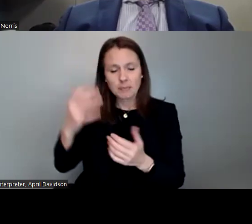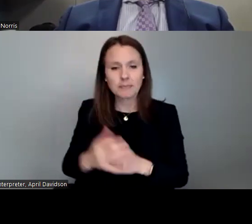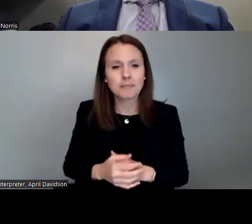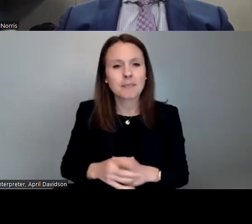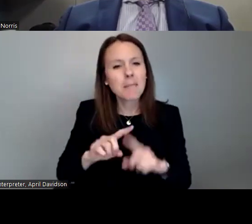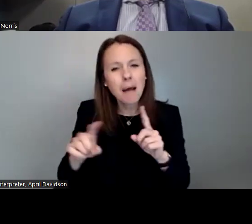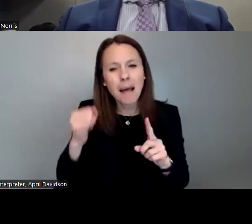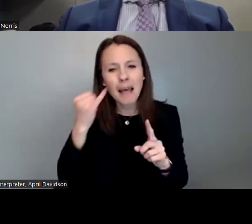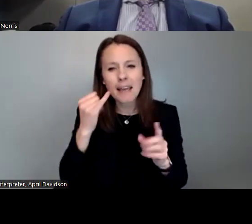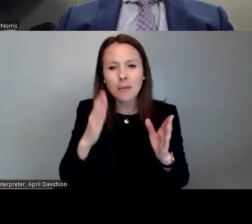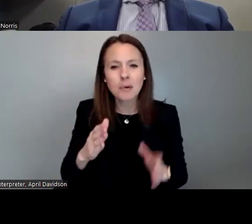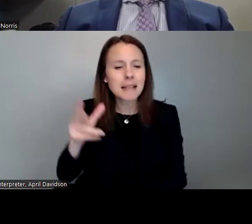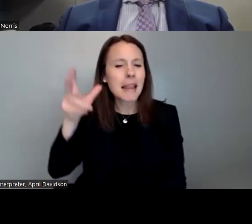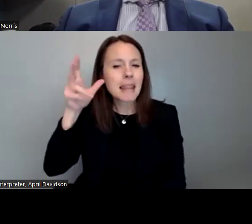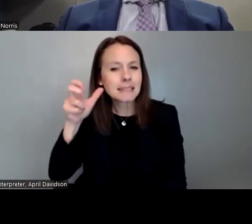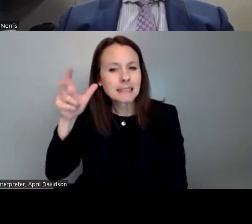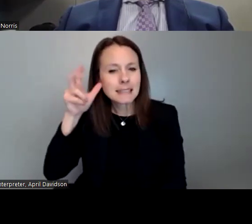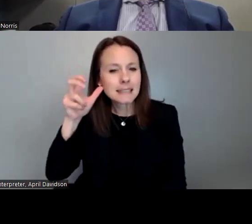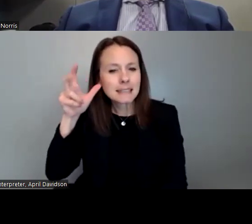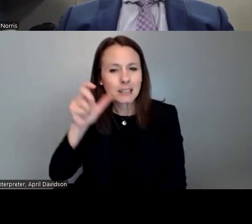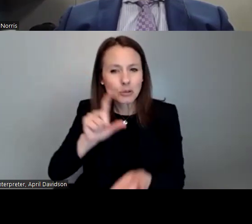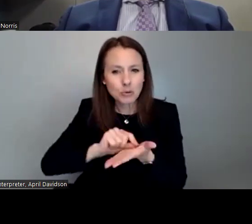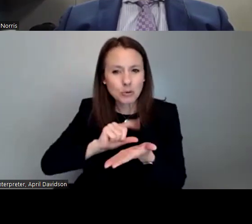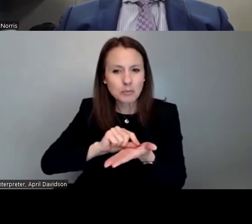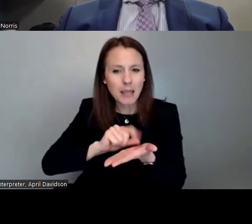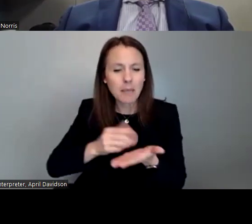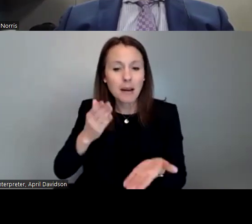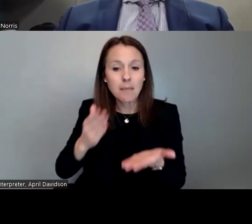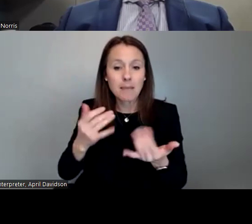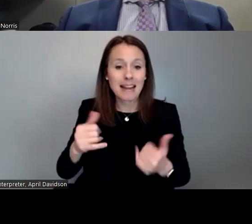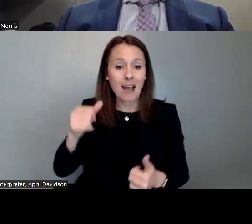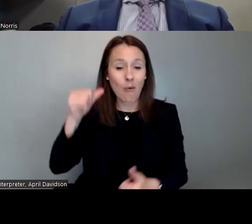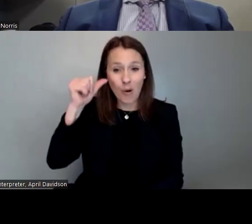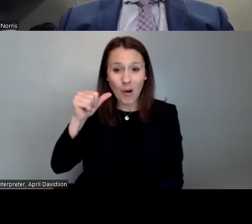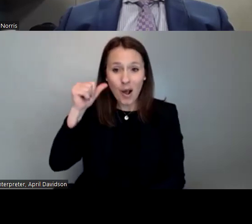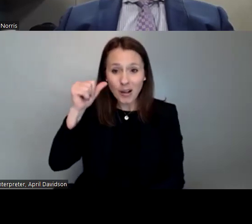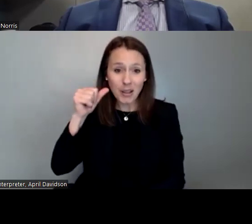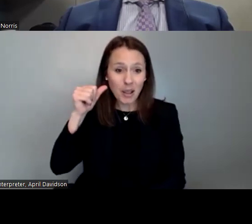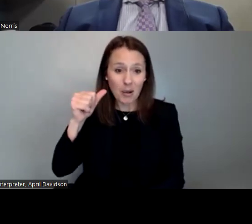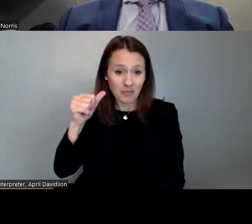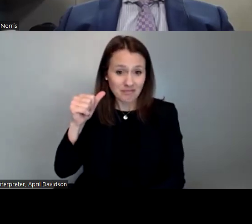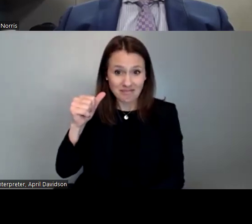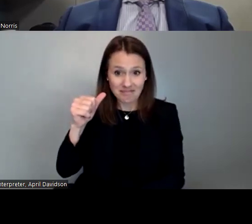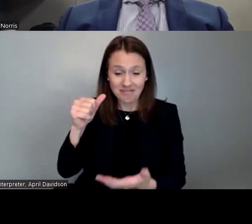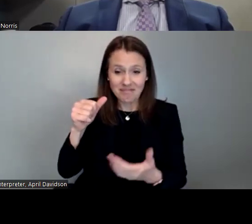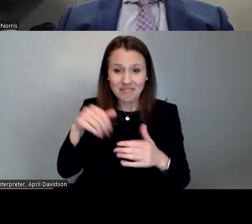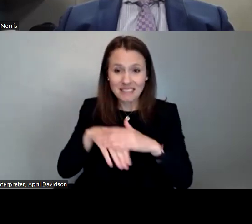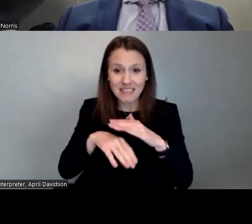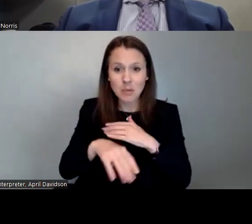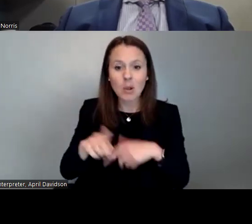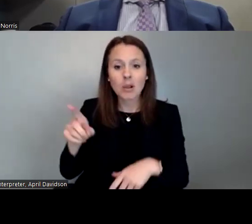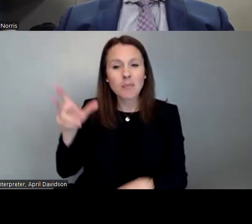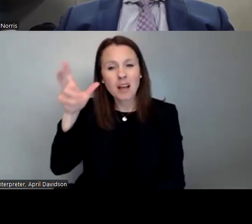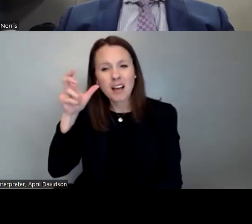when a person listens to that newspaper, let's say it's been converted into an audio format, then that's not